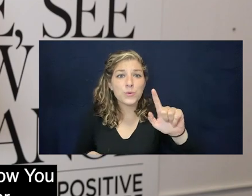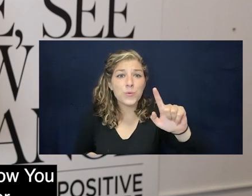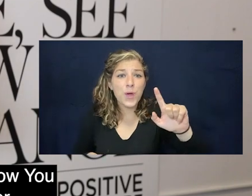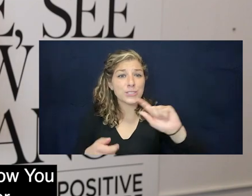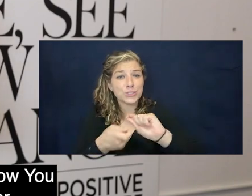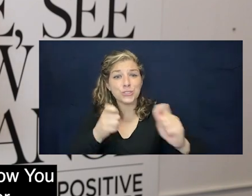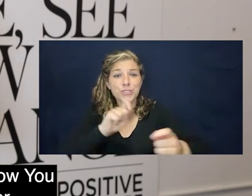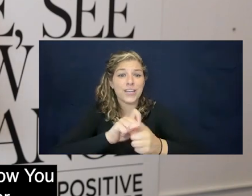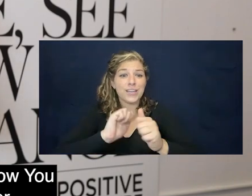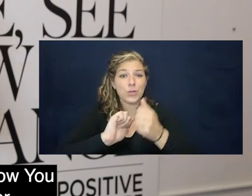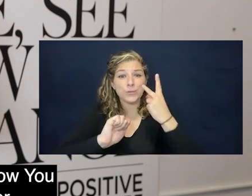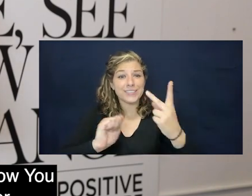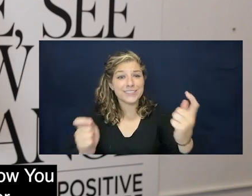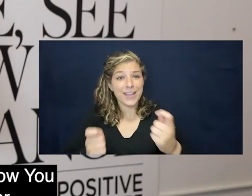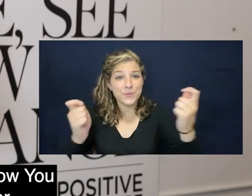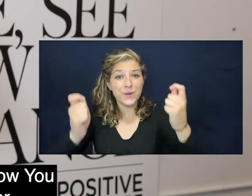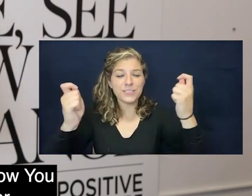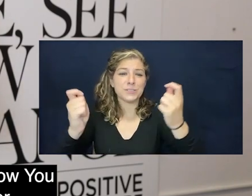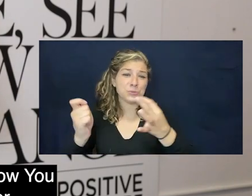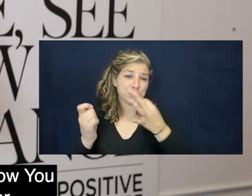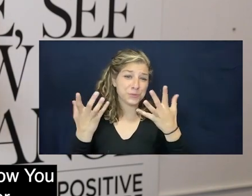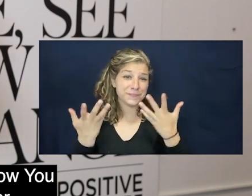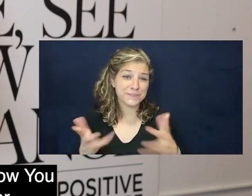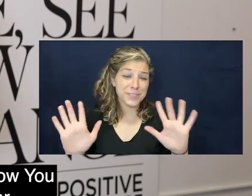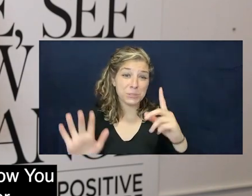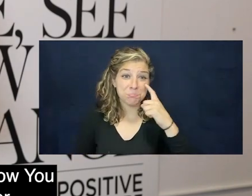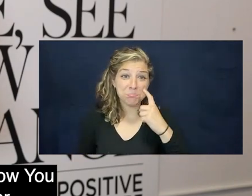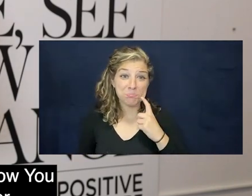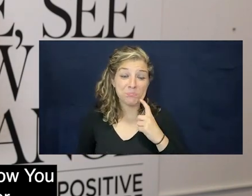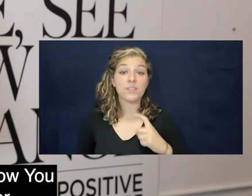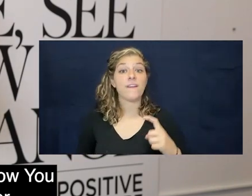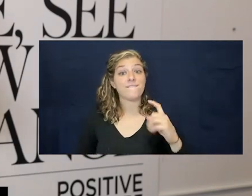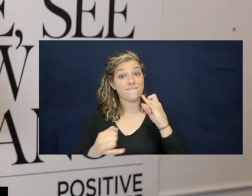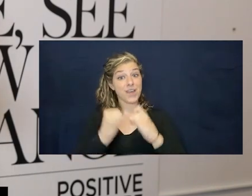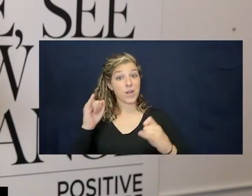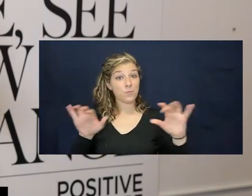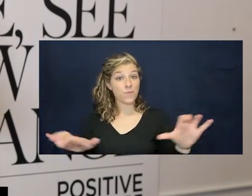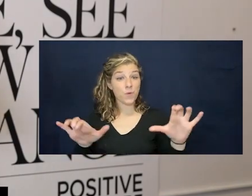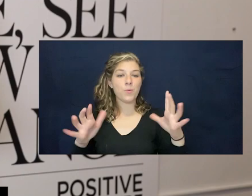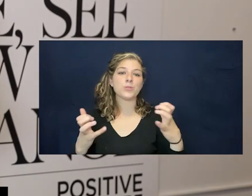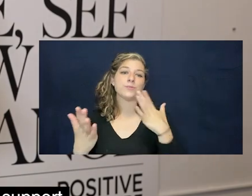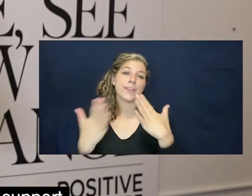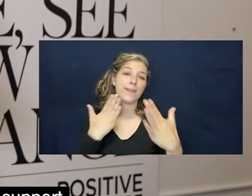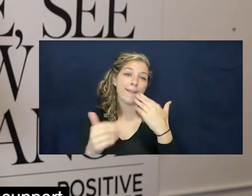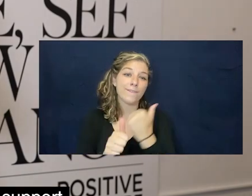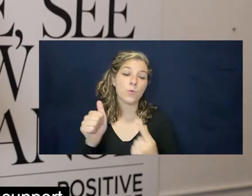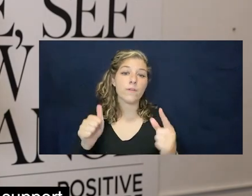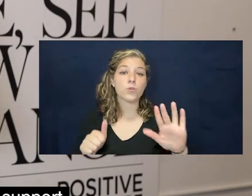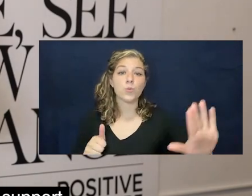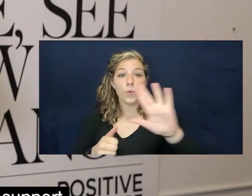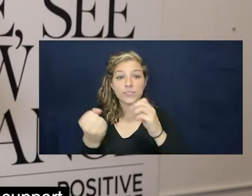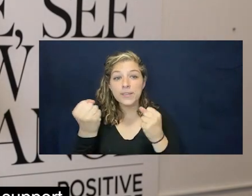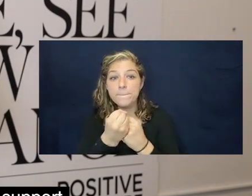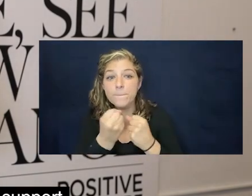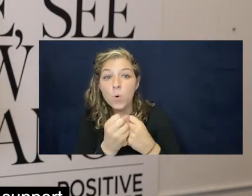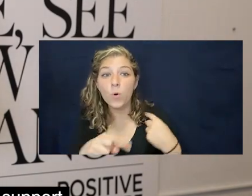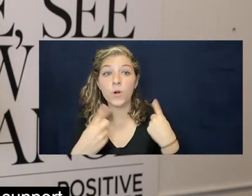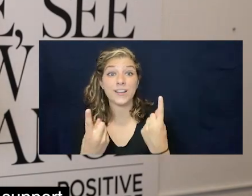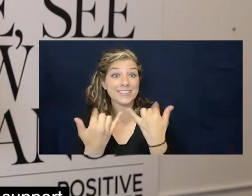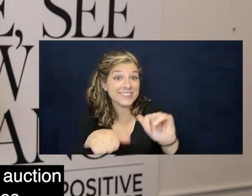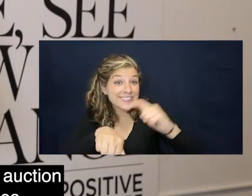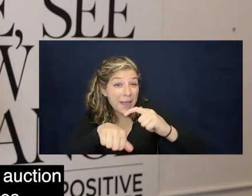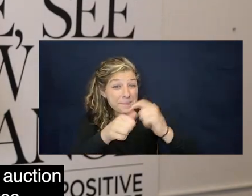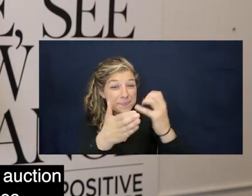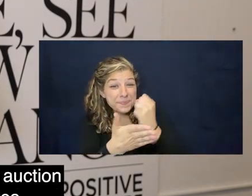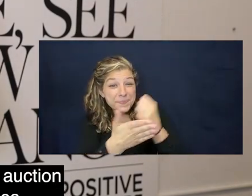believe our 2021 Change How You See celebration is almost over. Before our final performance, I want to thank everyone for all your